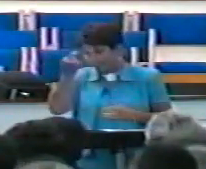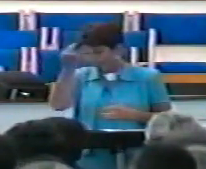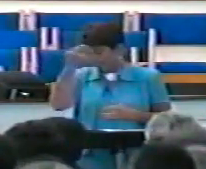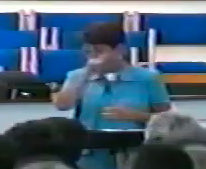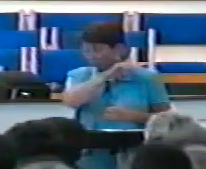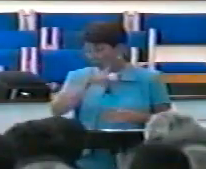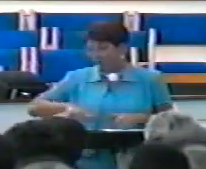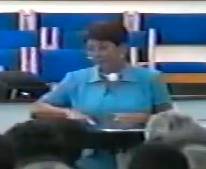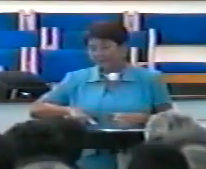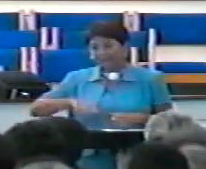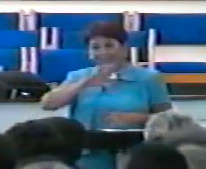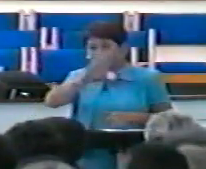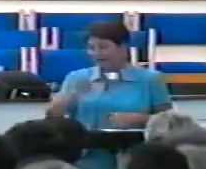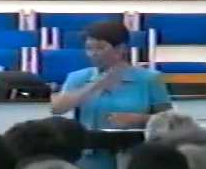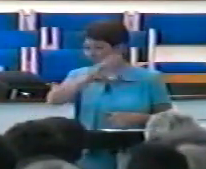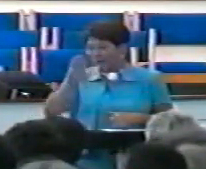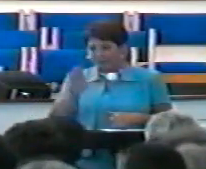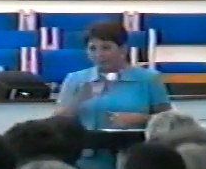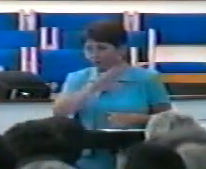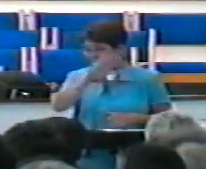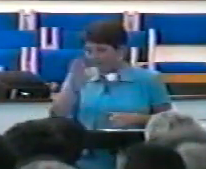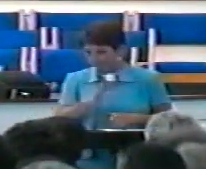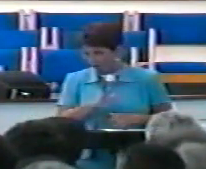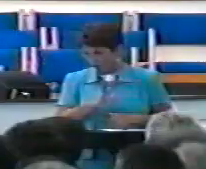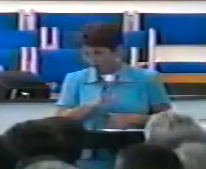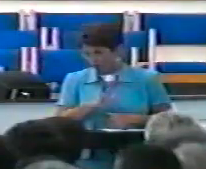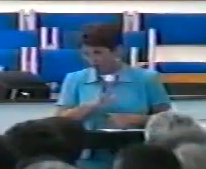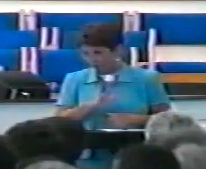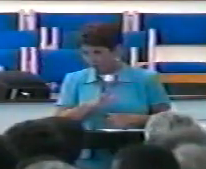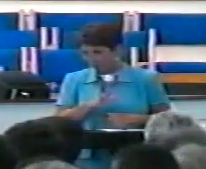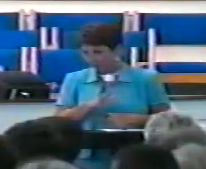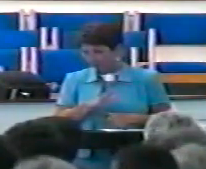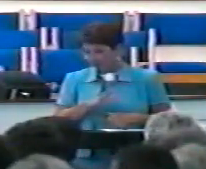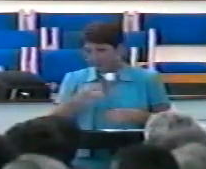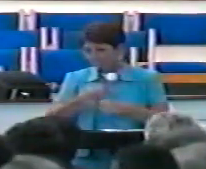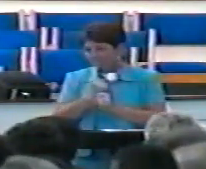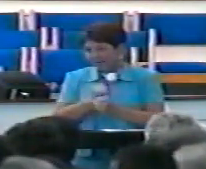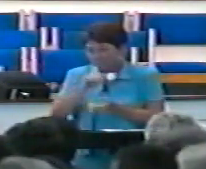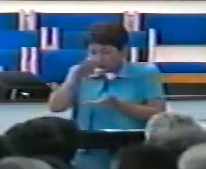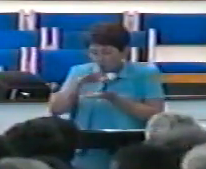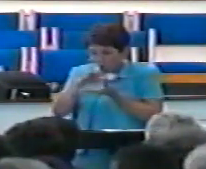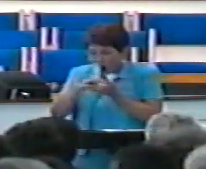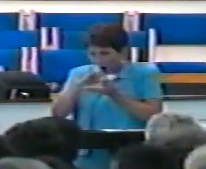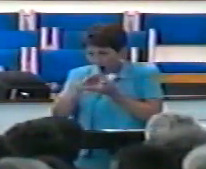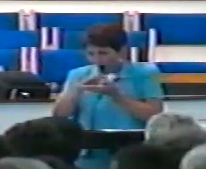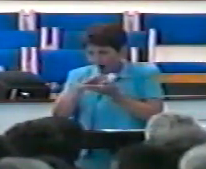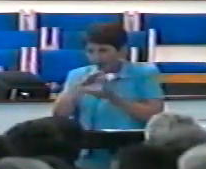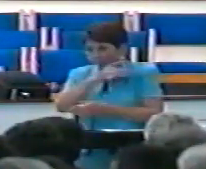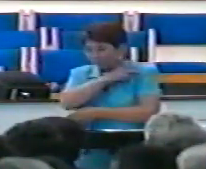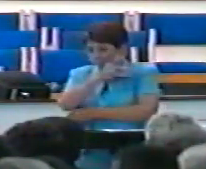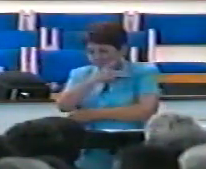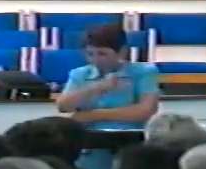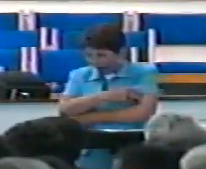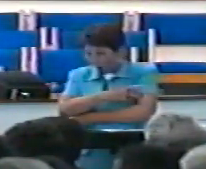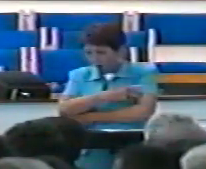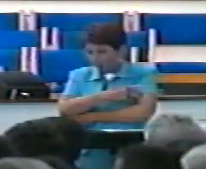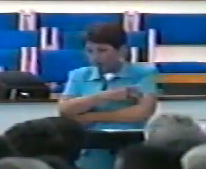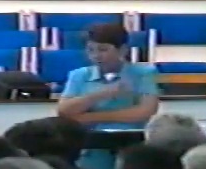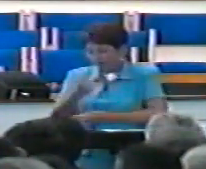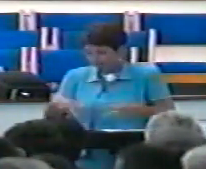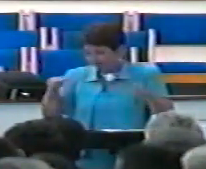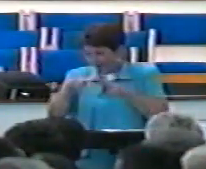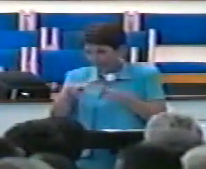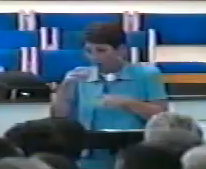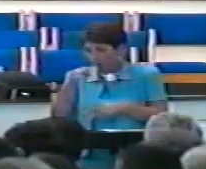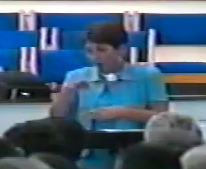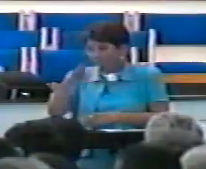the Word of God in the life of a young person. We must never underestimate the teaching and the value of the teaching of the Word of